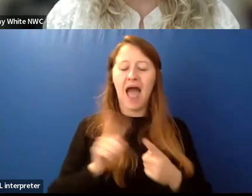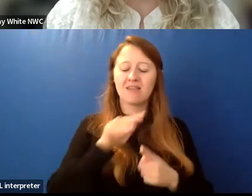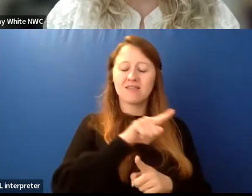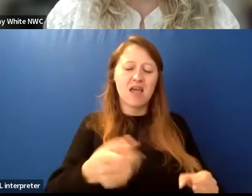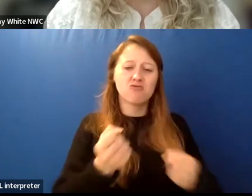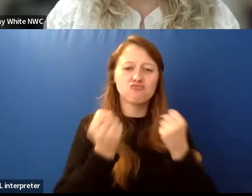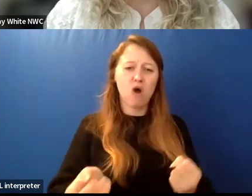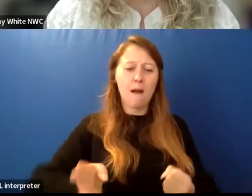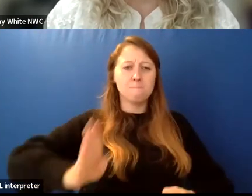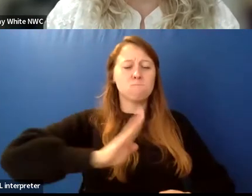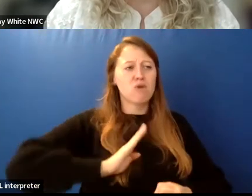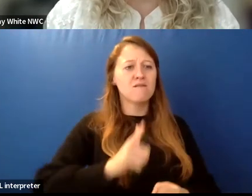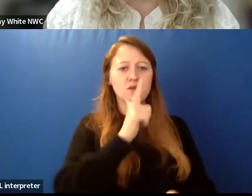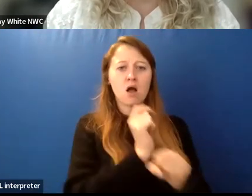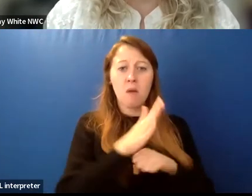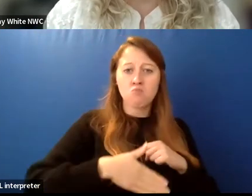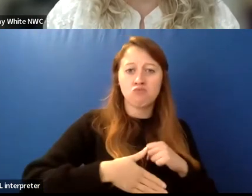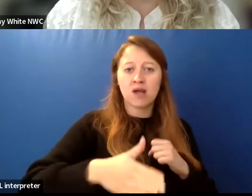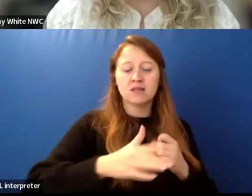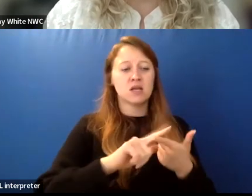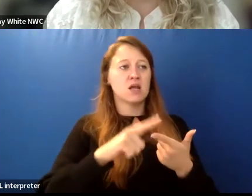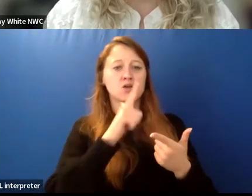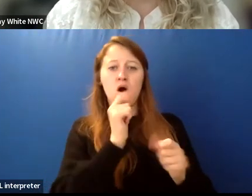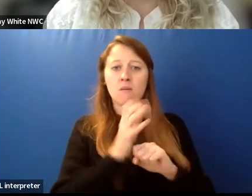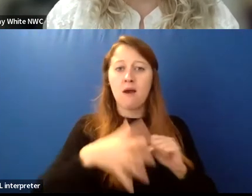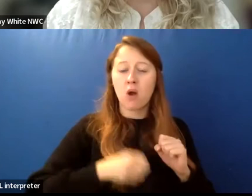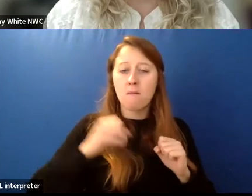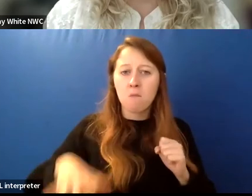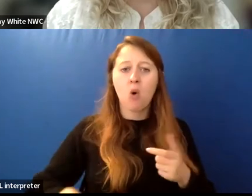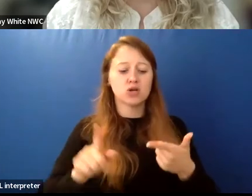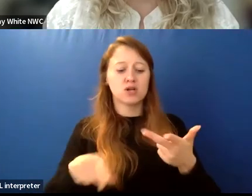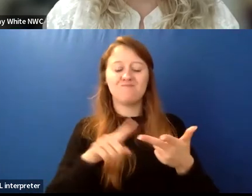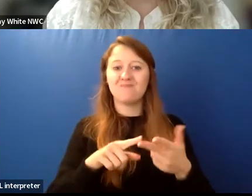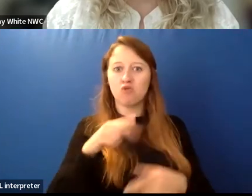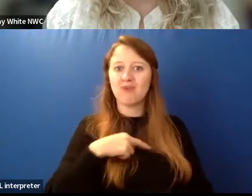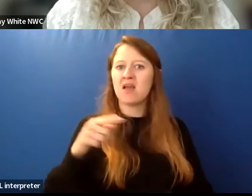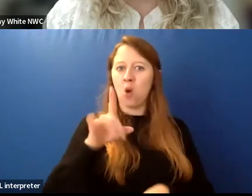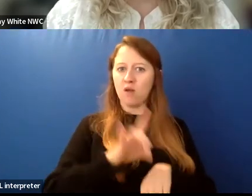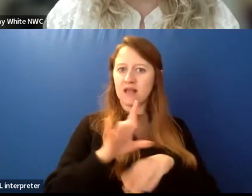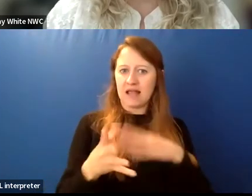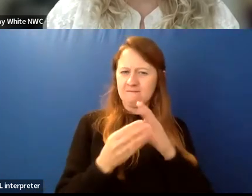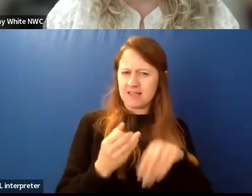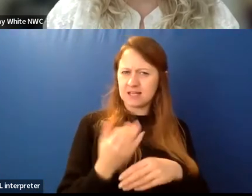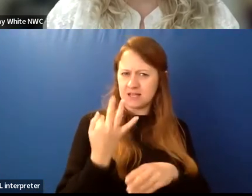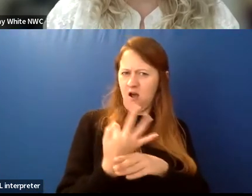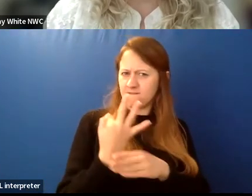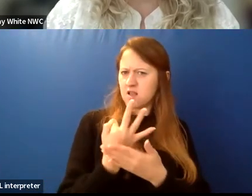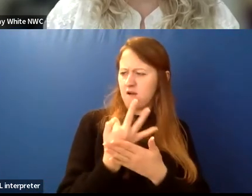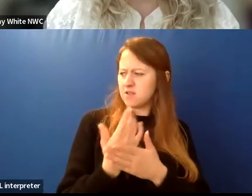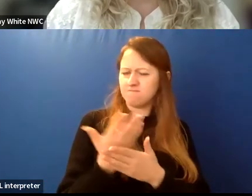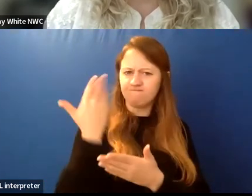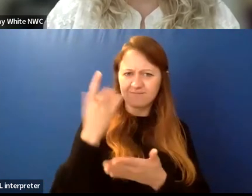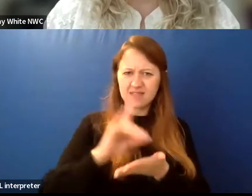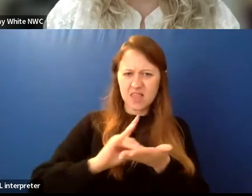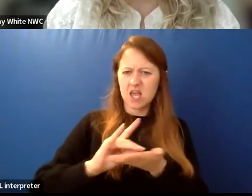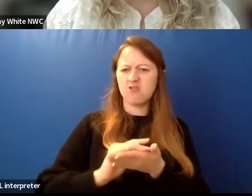about abortion, things that had often been historically shrouded in shame and secrecy, also played an